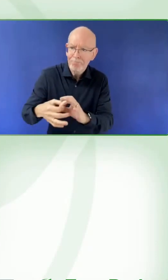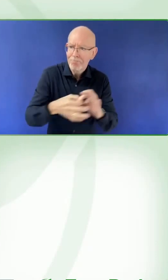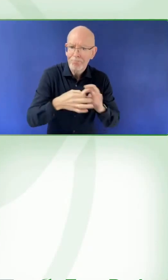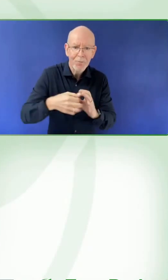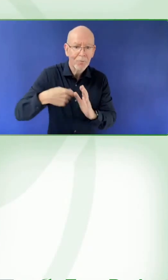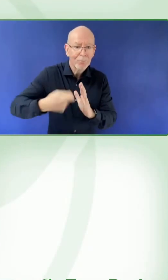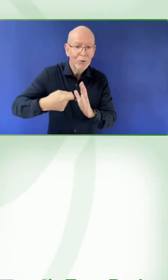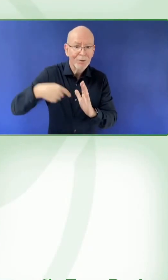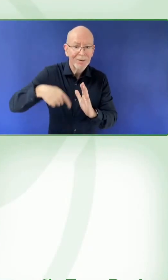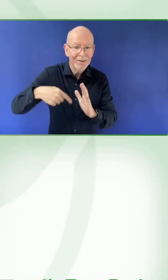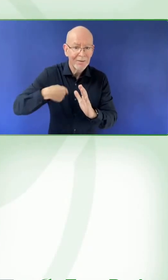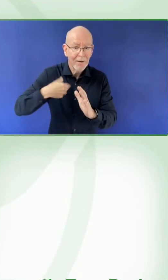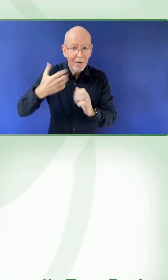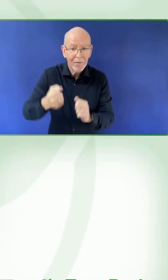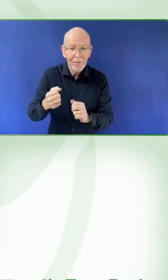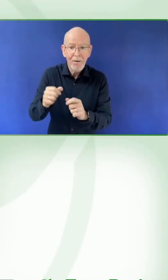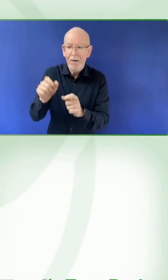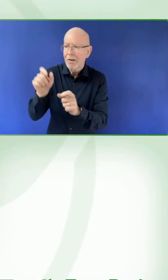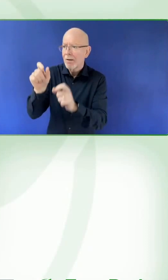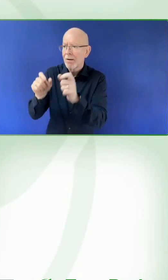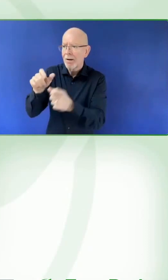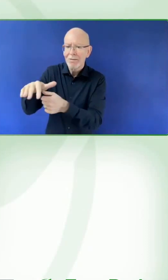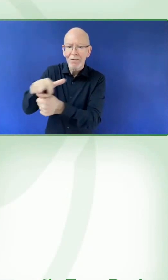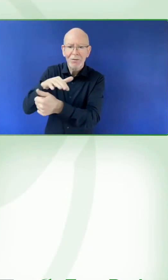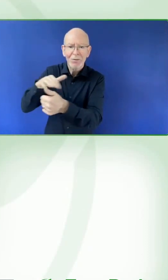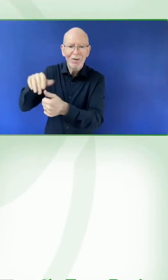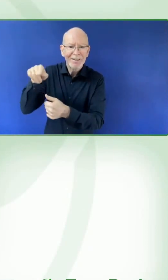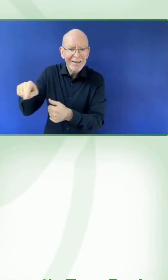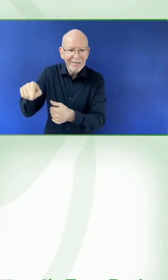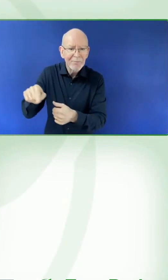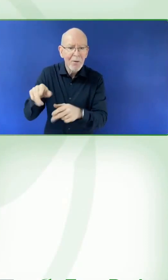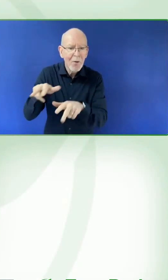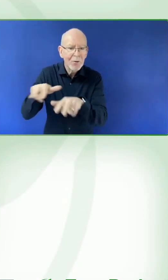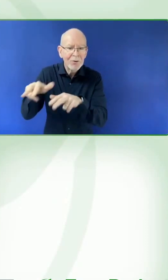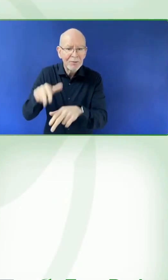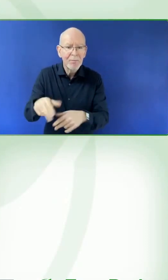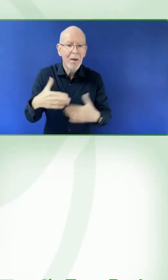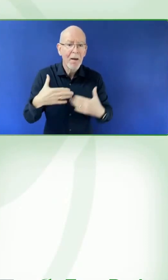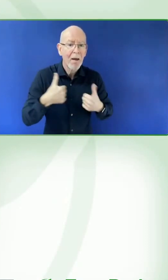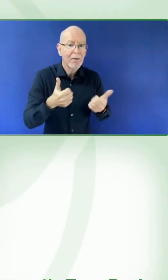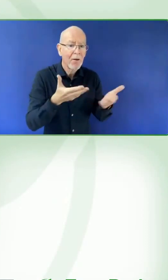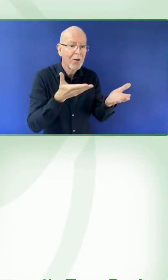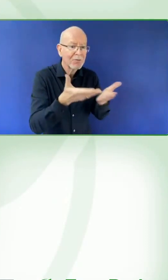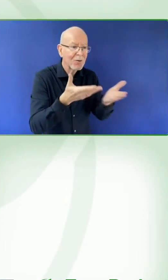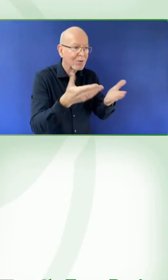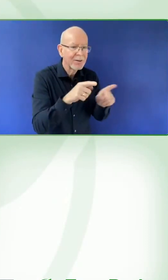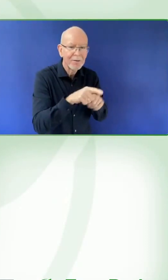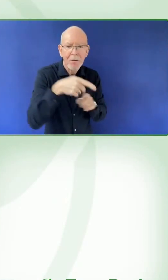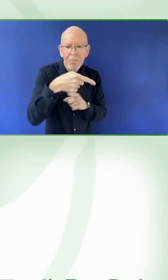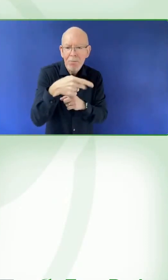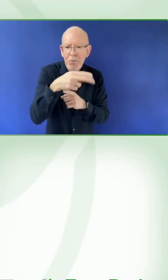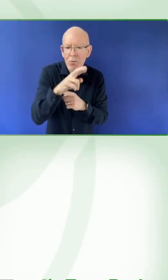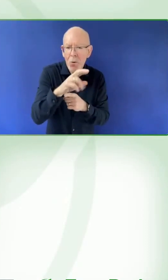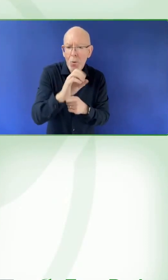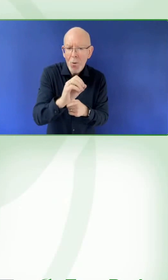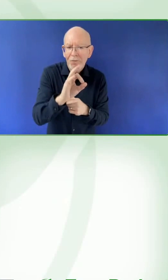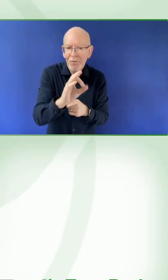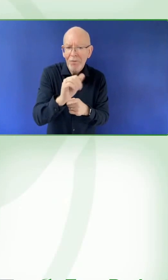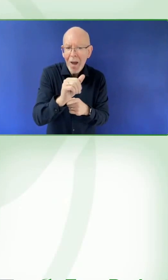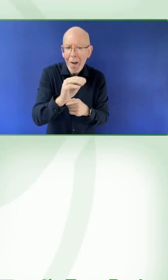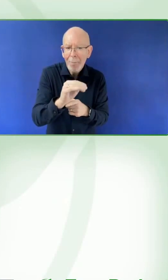Thank you very much for your attention, and thank you, Zero Project, for the opportunity to continue sharing the work we do from